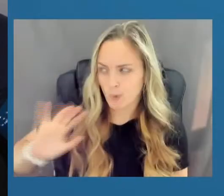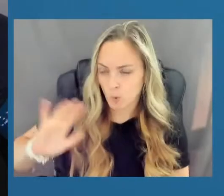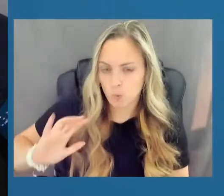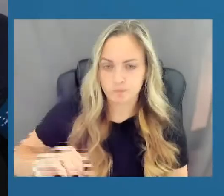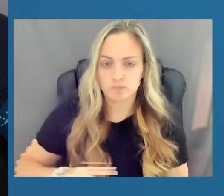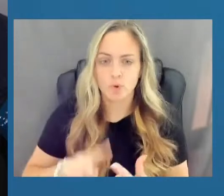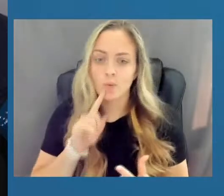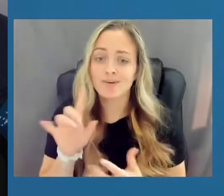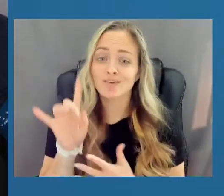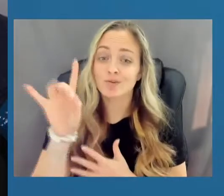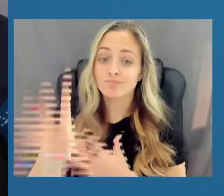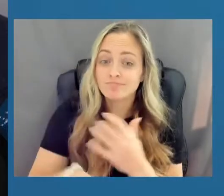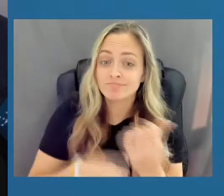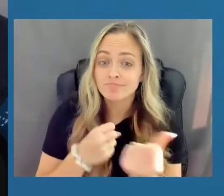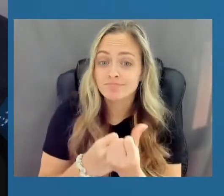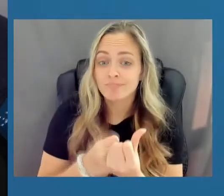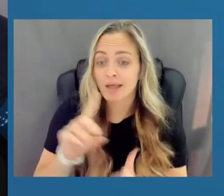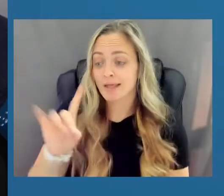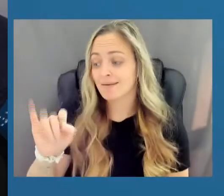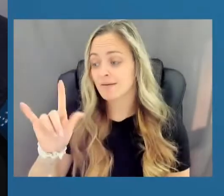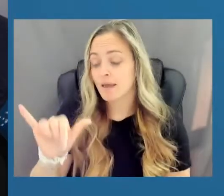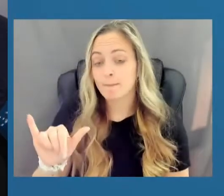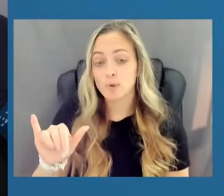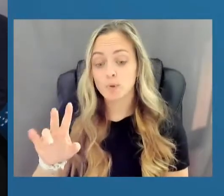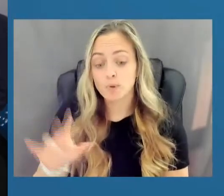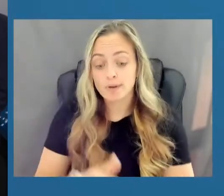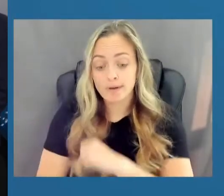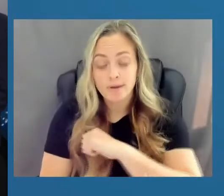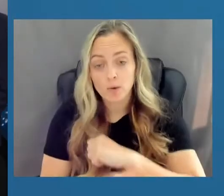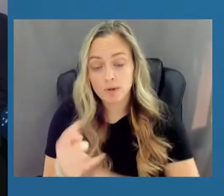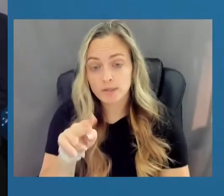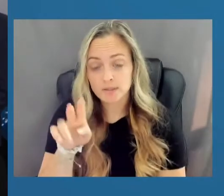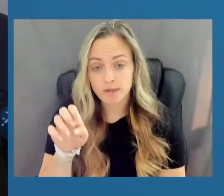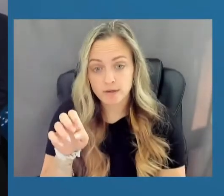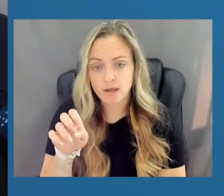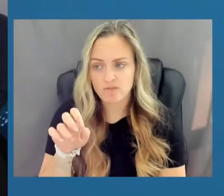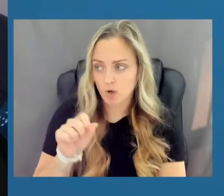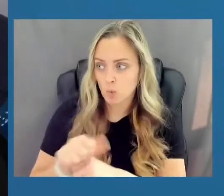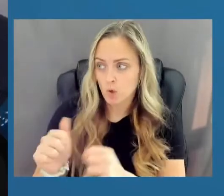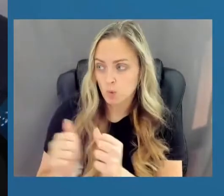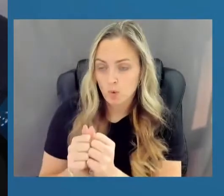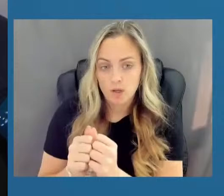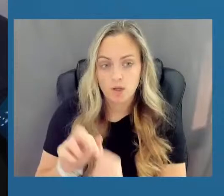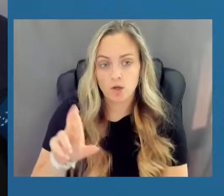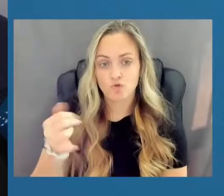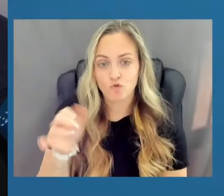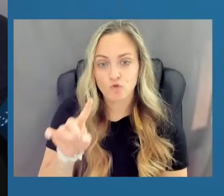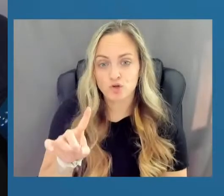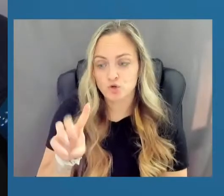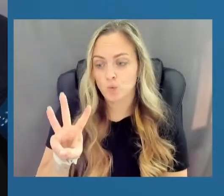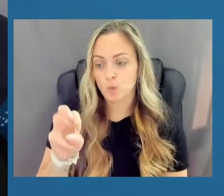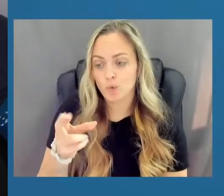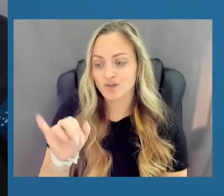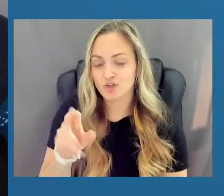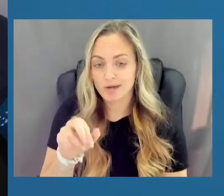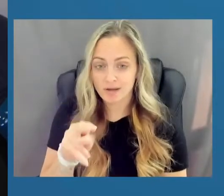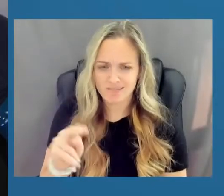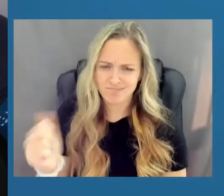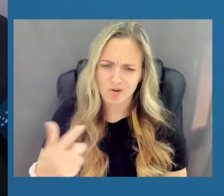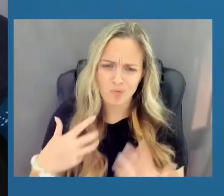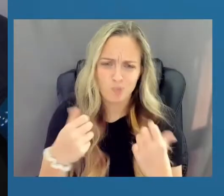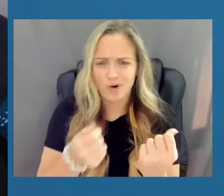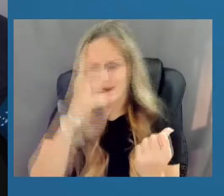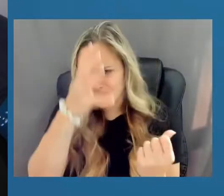out to the deputy county executive who I served with in the legislature, Richard Wishney, and all of the brave men and